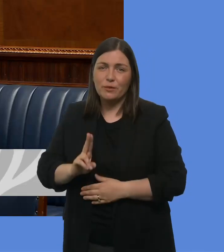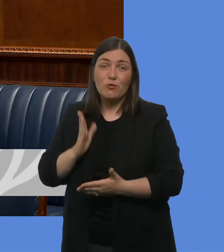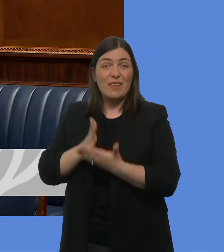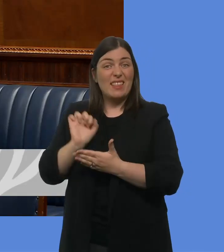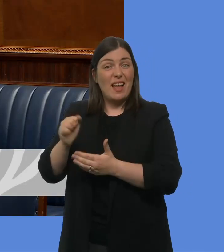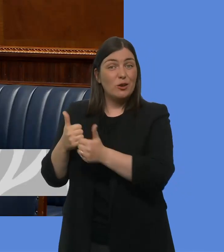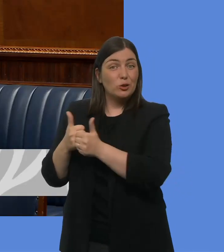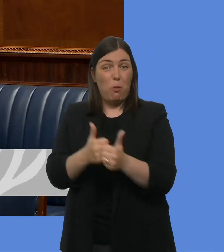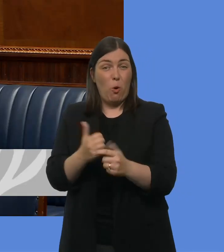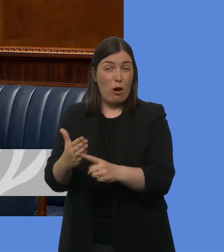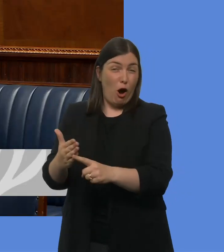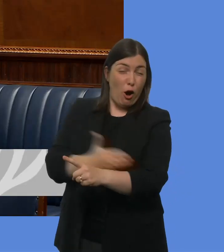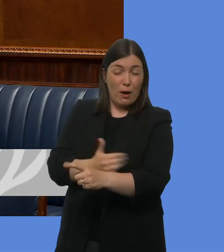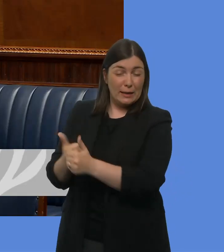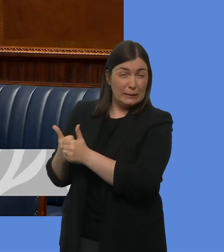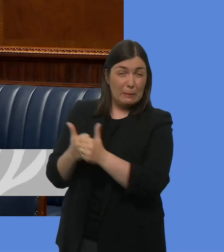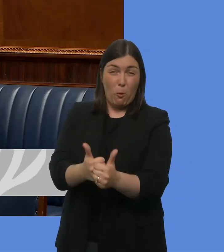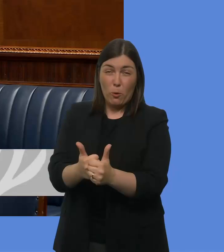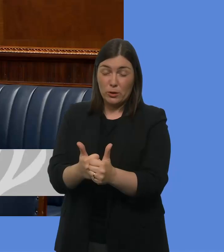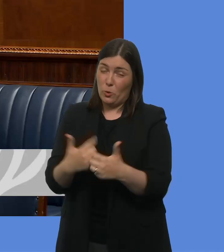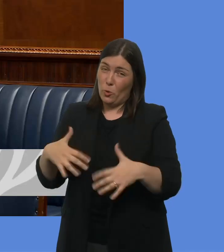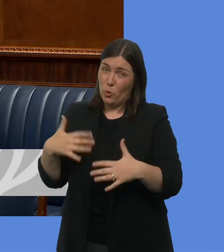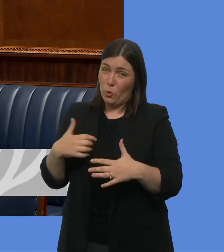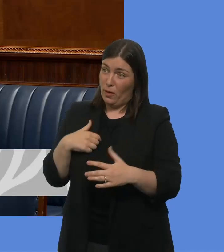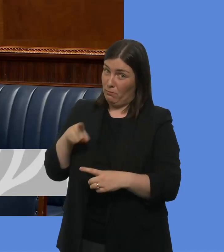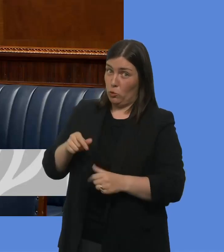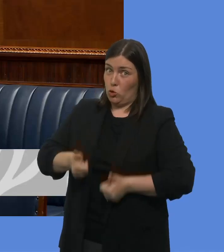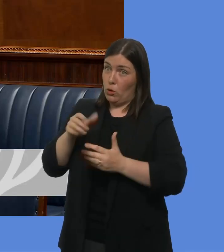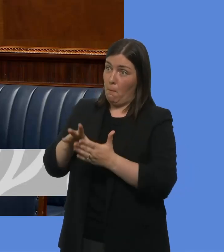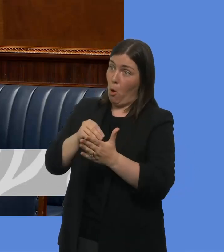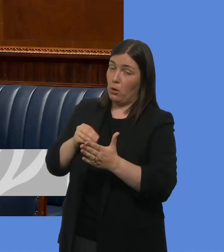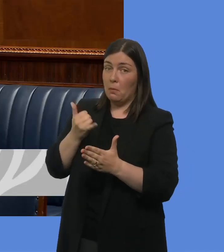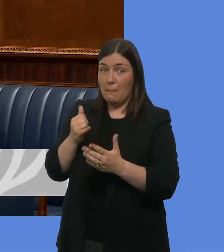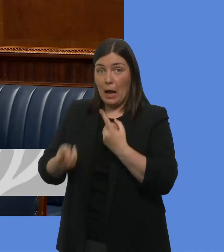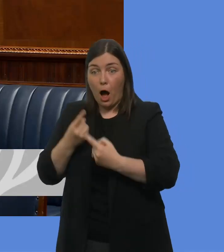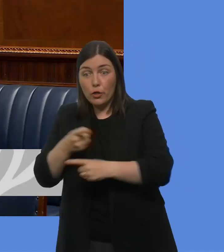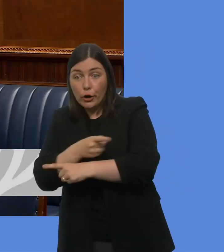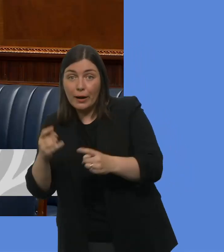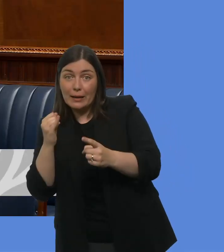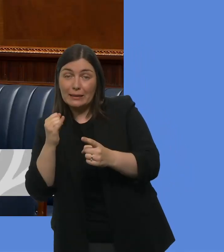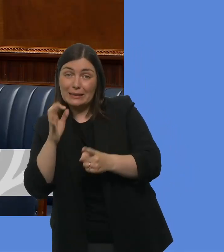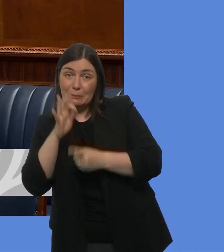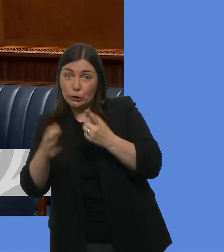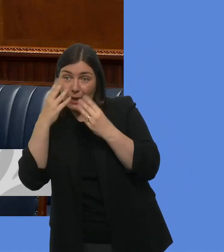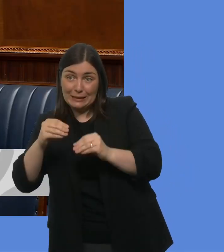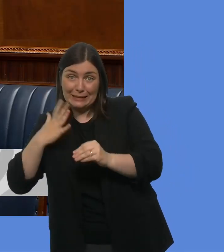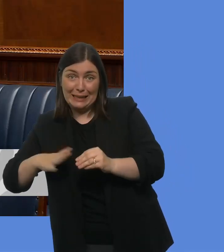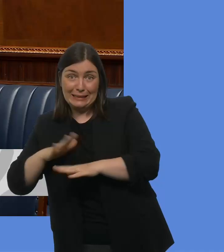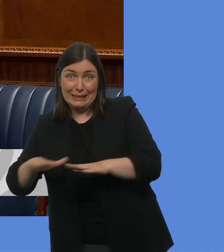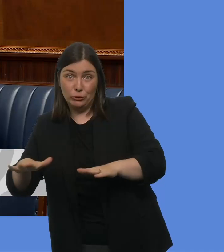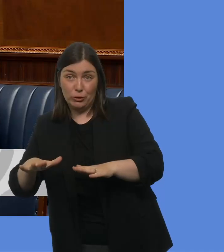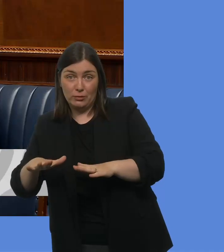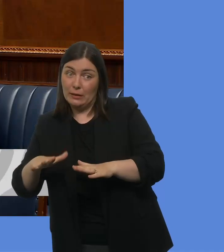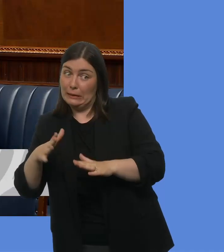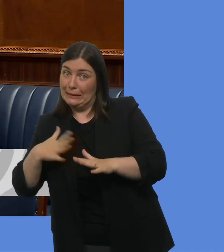perhaps for all children with SEN that we could learn from. But as has already been referenced, access to that vital support is not without challenge